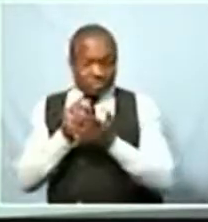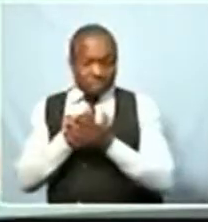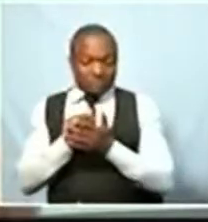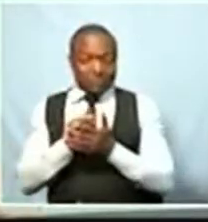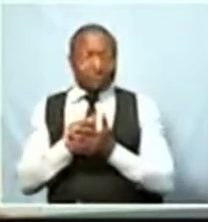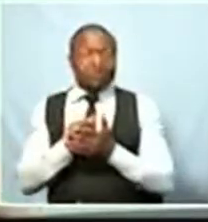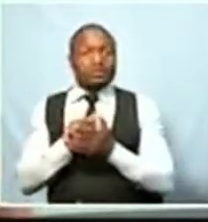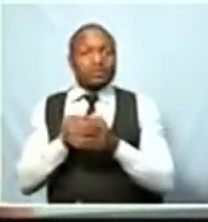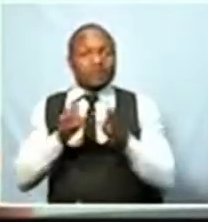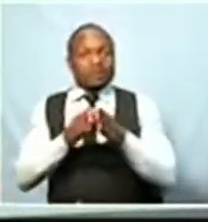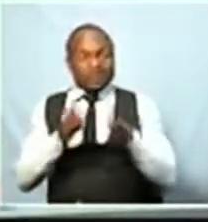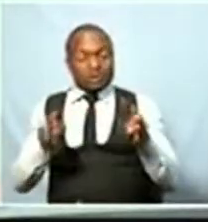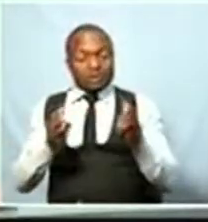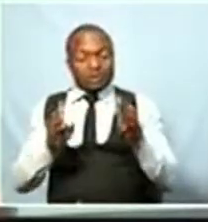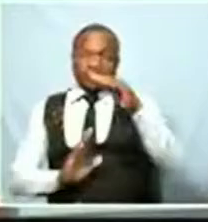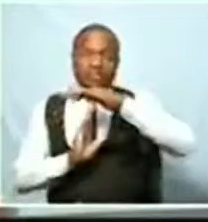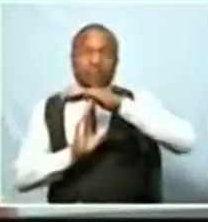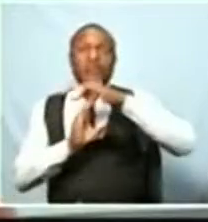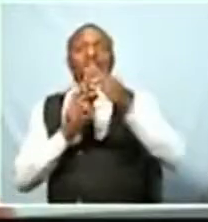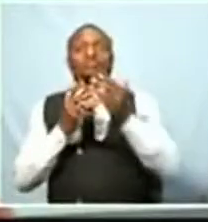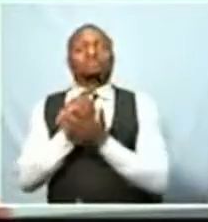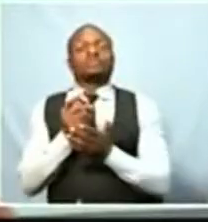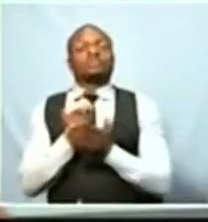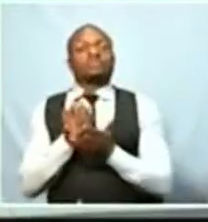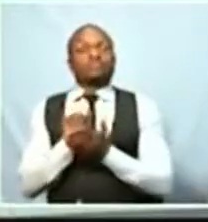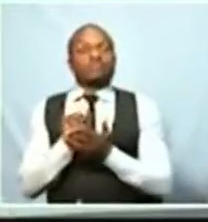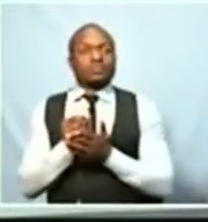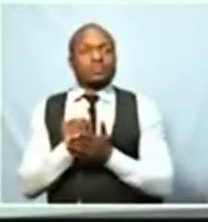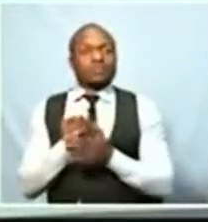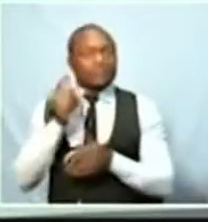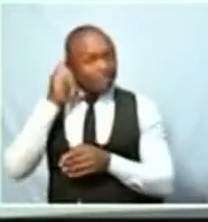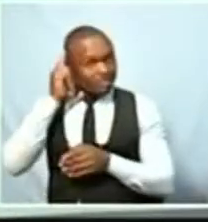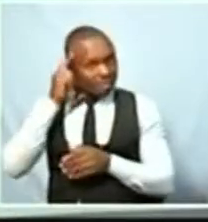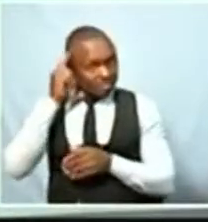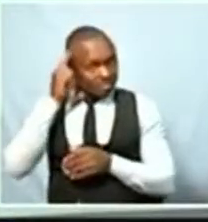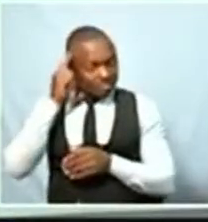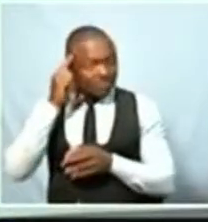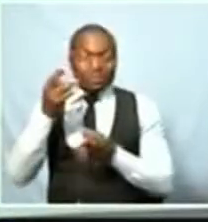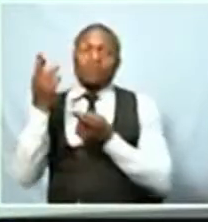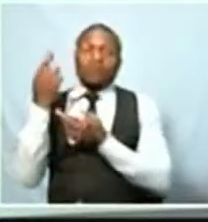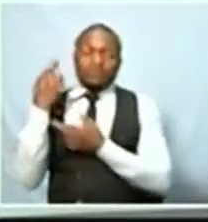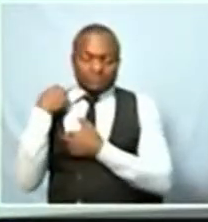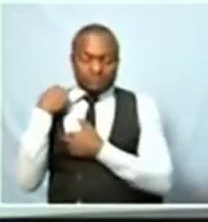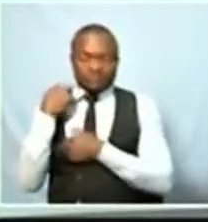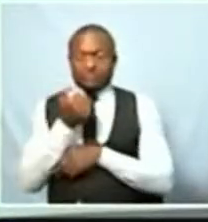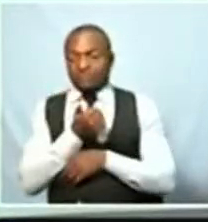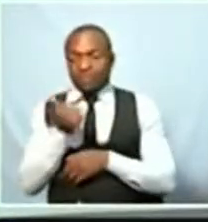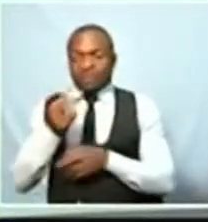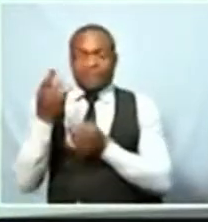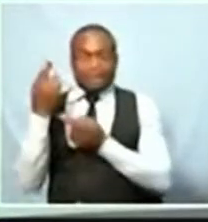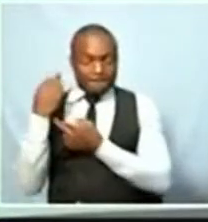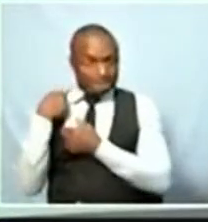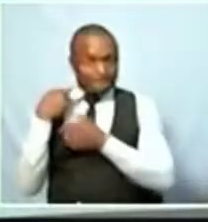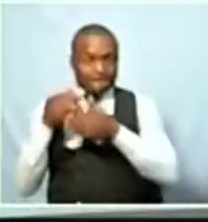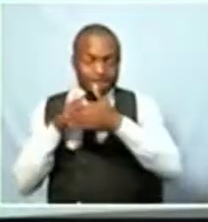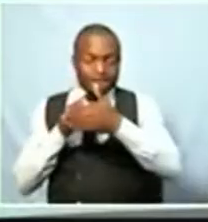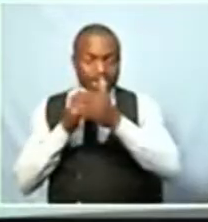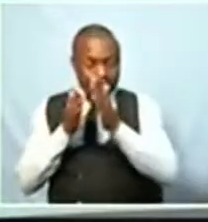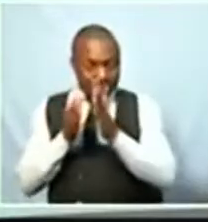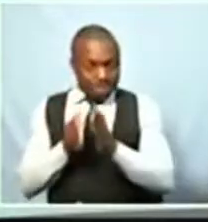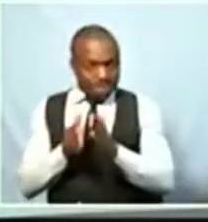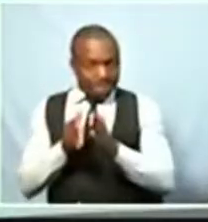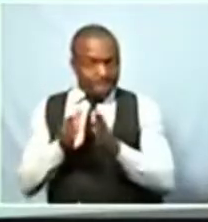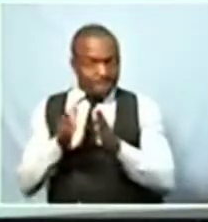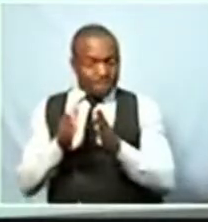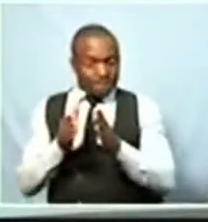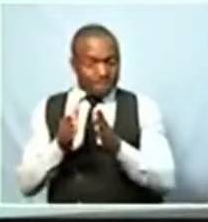in a space where there are limited resources, I think the responsibility of any responsible leader is to